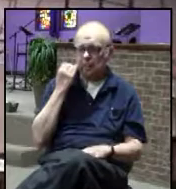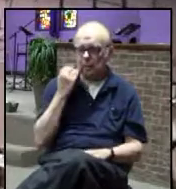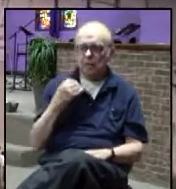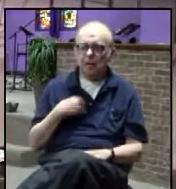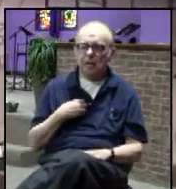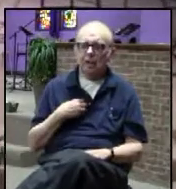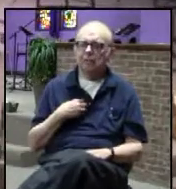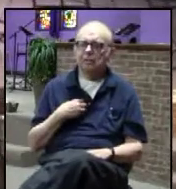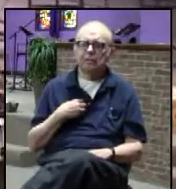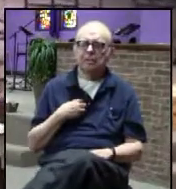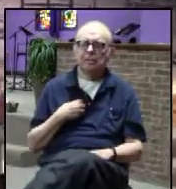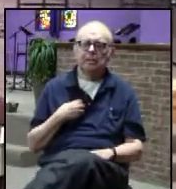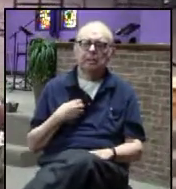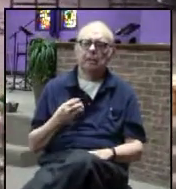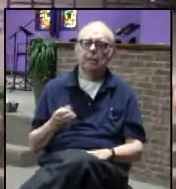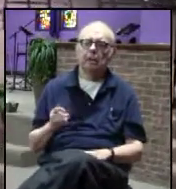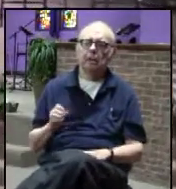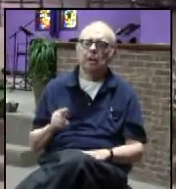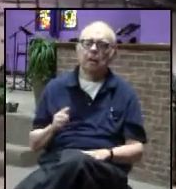but you have a debit card,